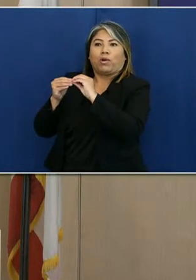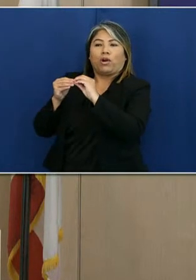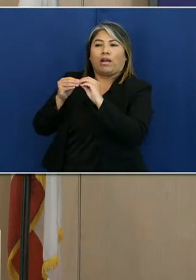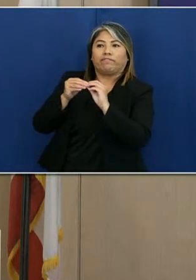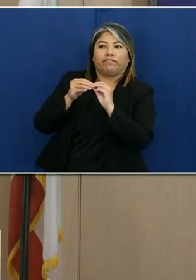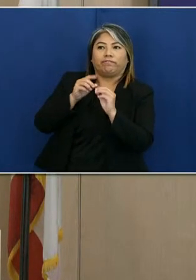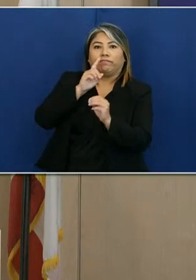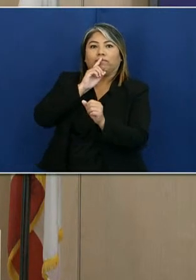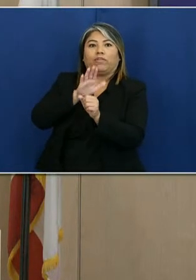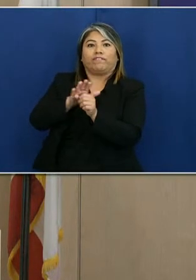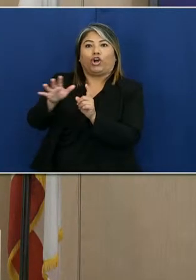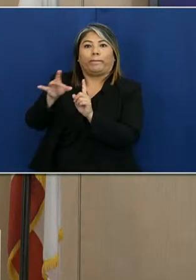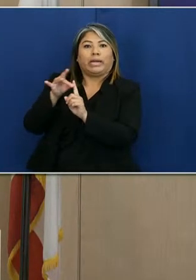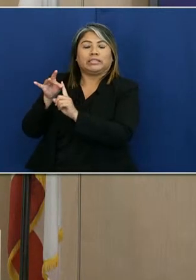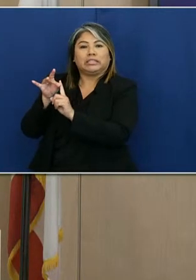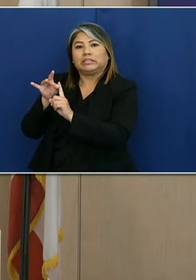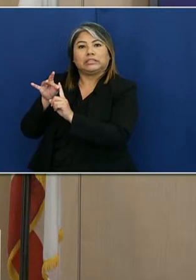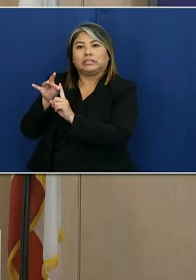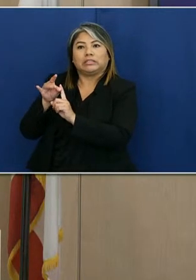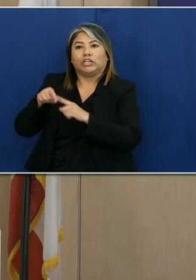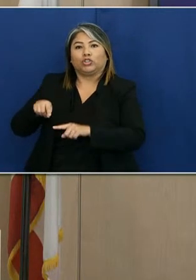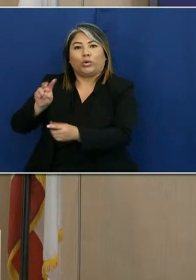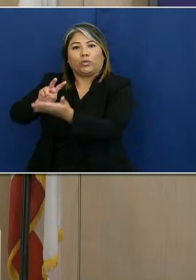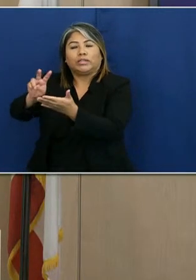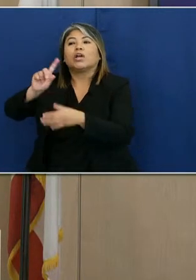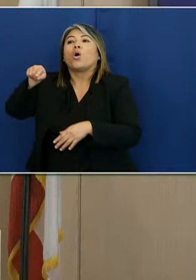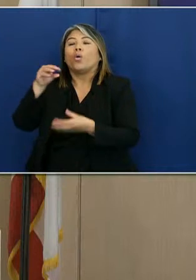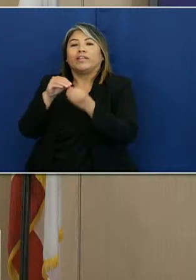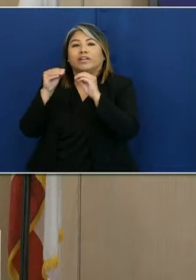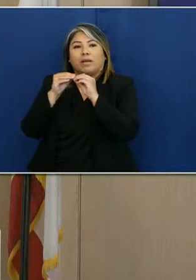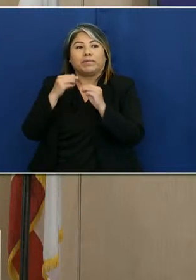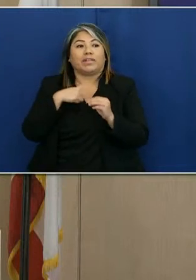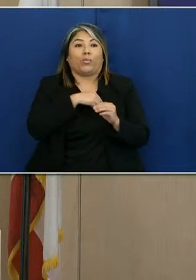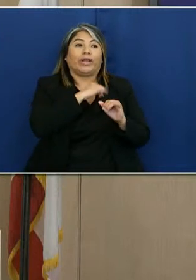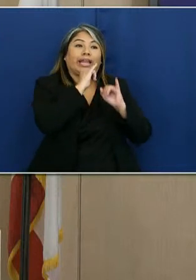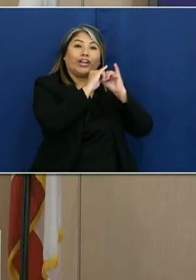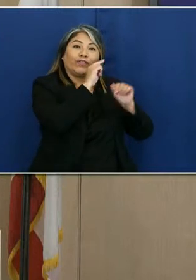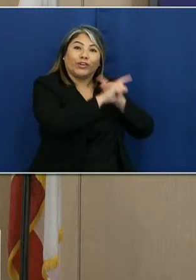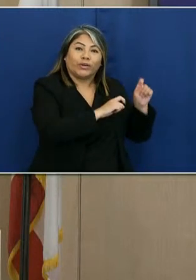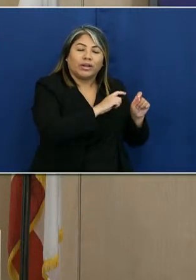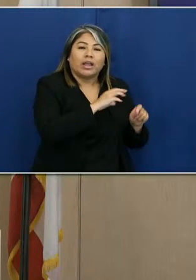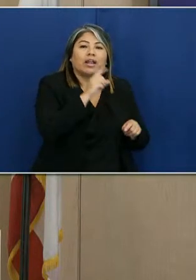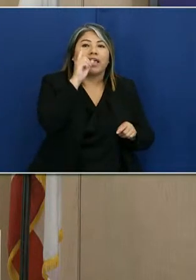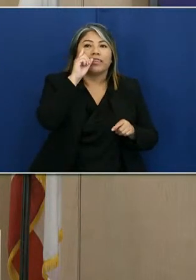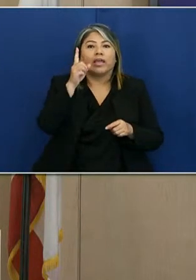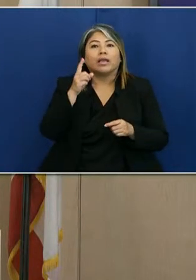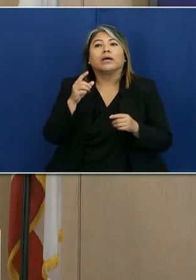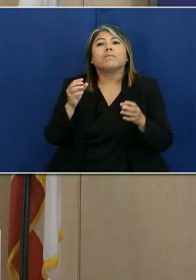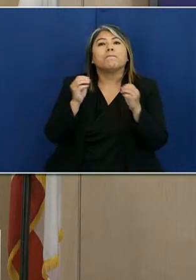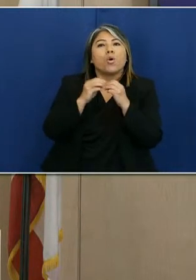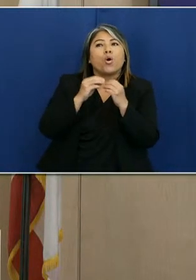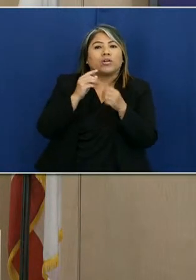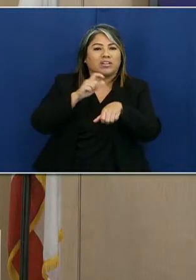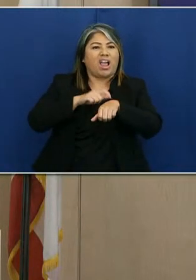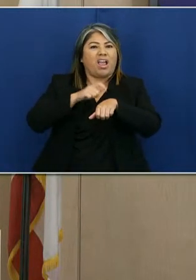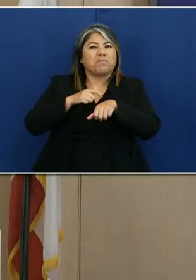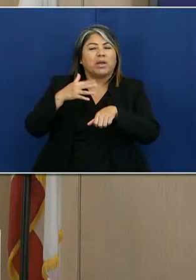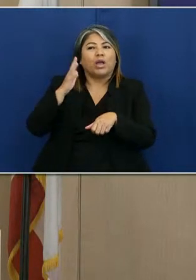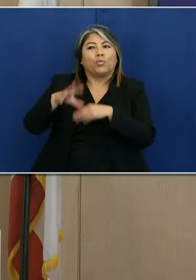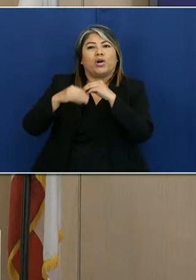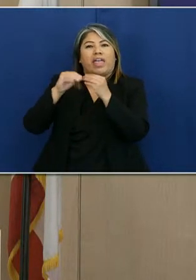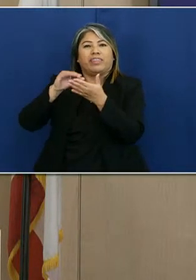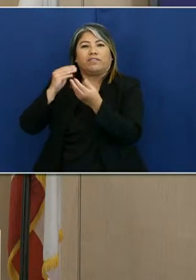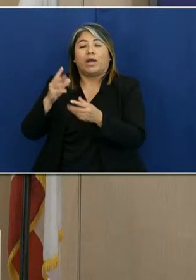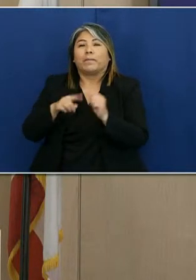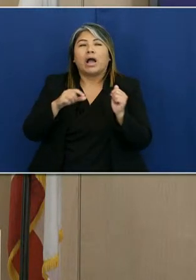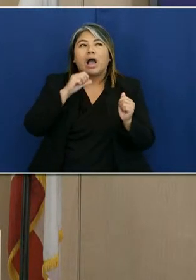confirmed cases reported during those 2 weeks, only the numbers that were interviewed, and I think moving forward we'll add that information. I don't have that number off the